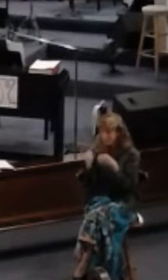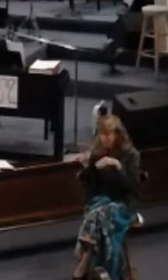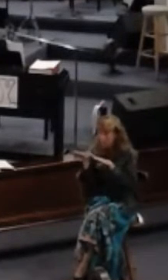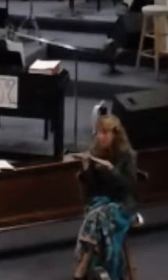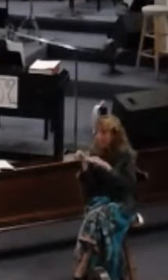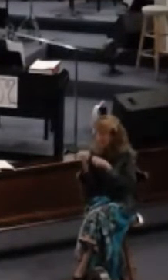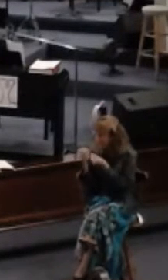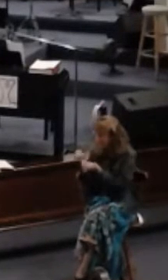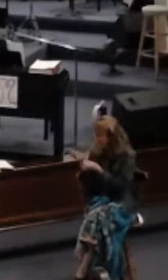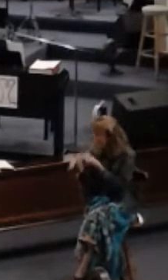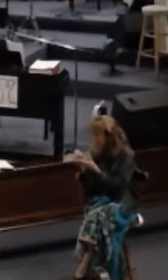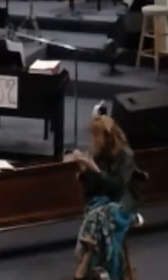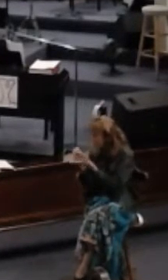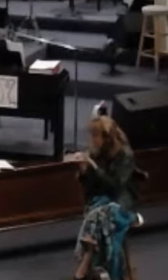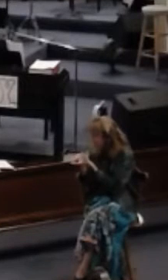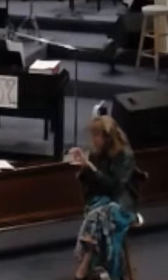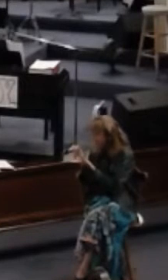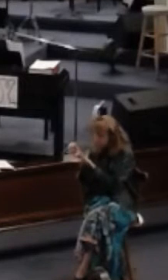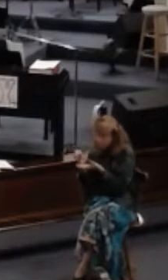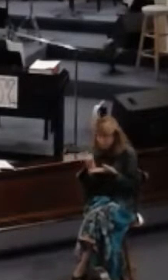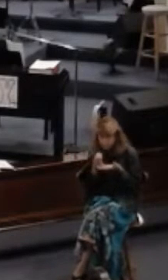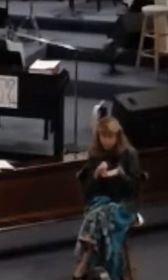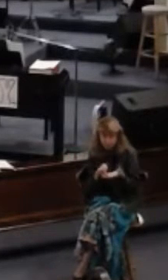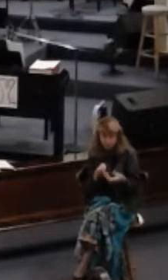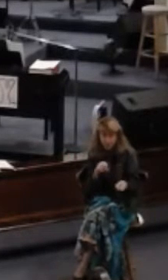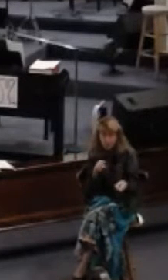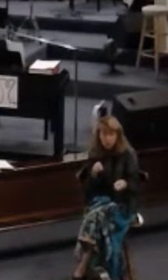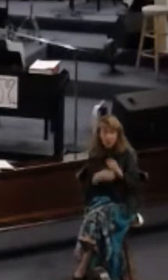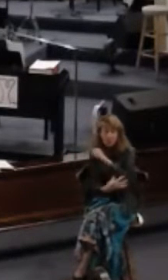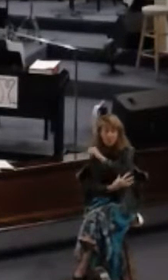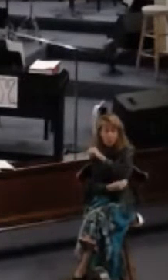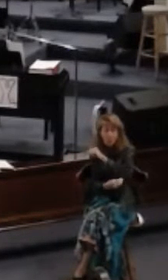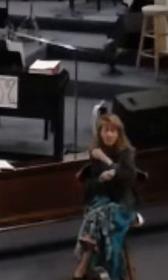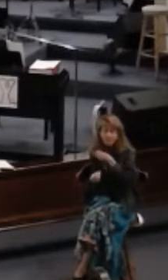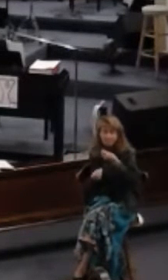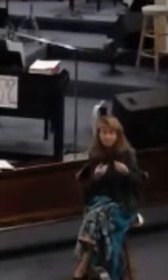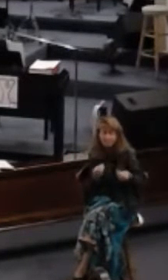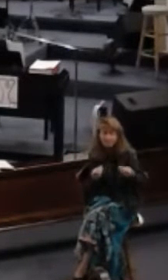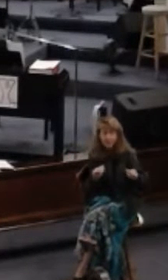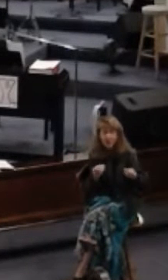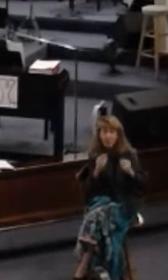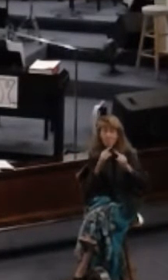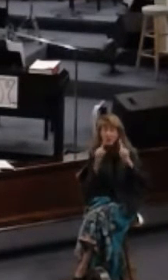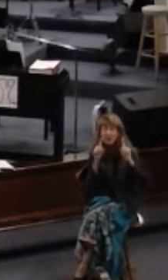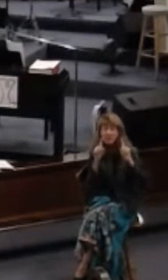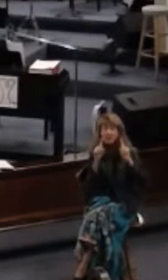apostles to give out, to distribute to the poor. But there was a problem.